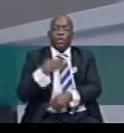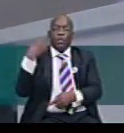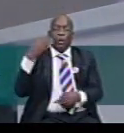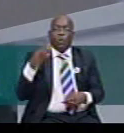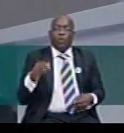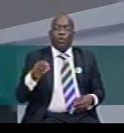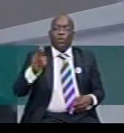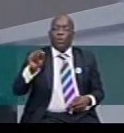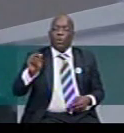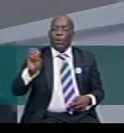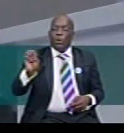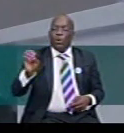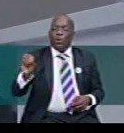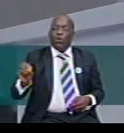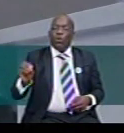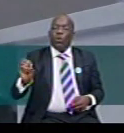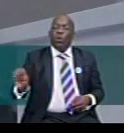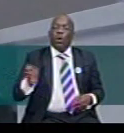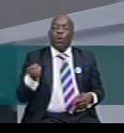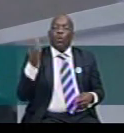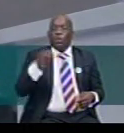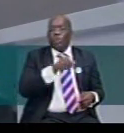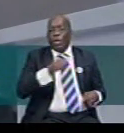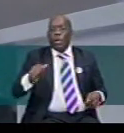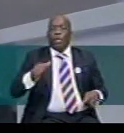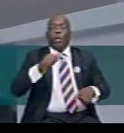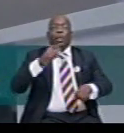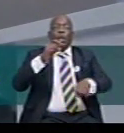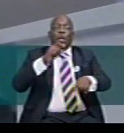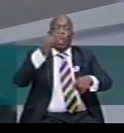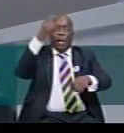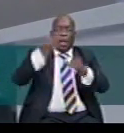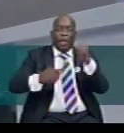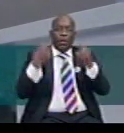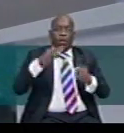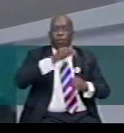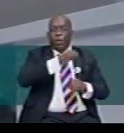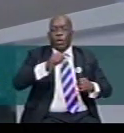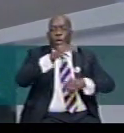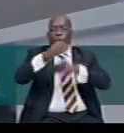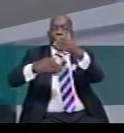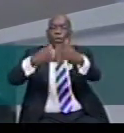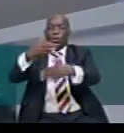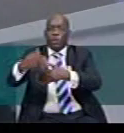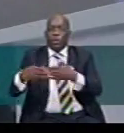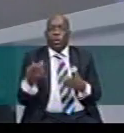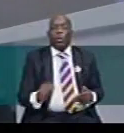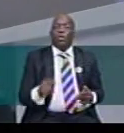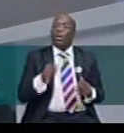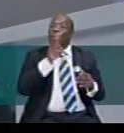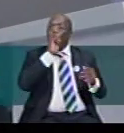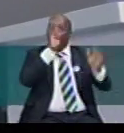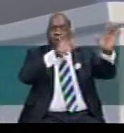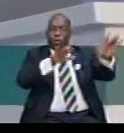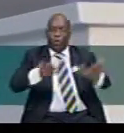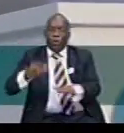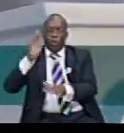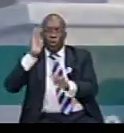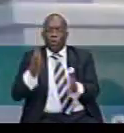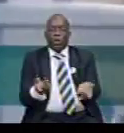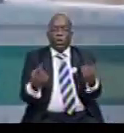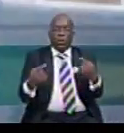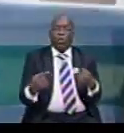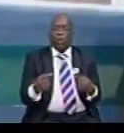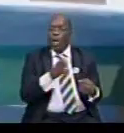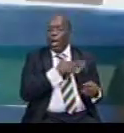of an era. The flood will come, will sweep everybody away, and